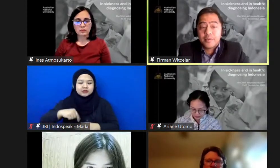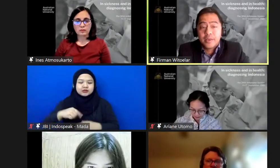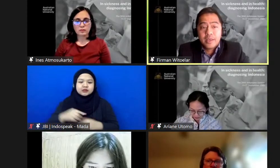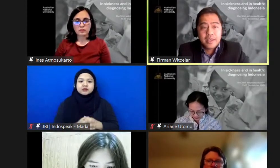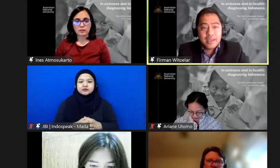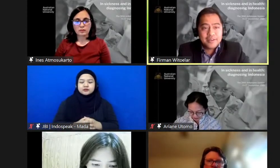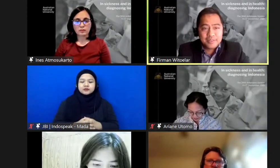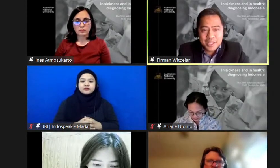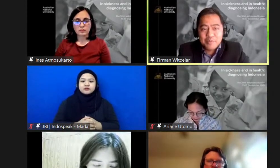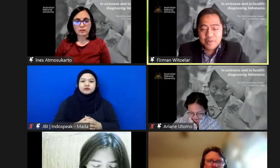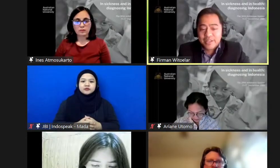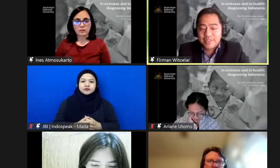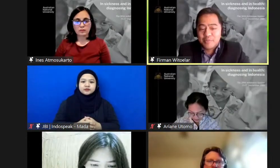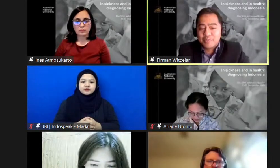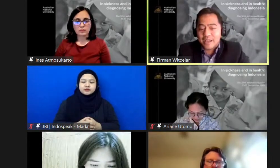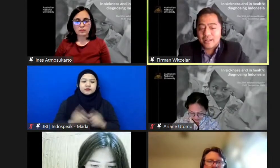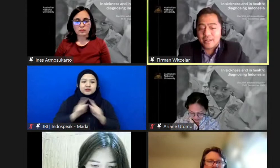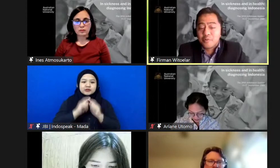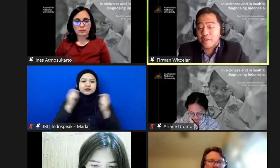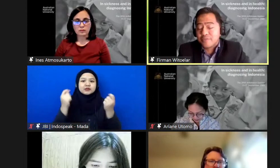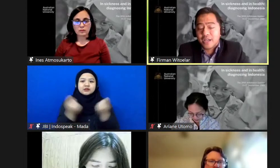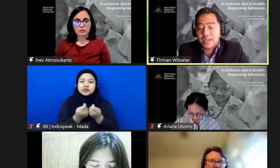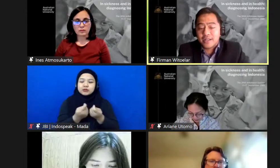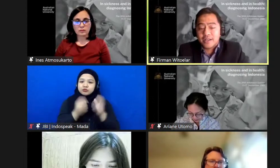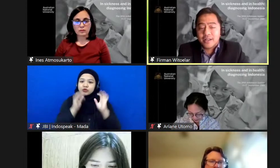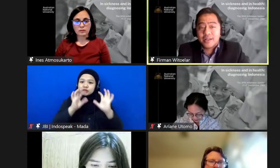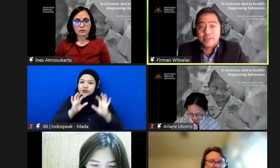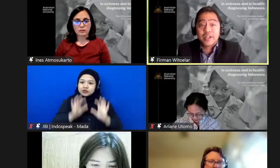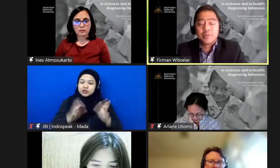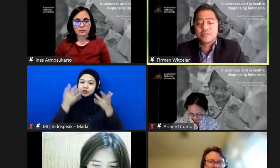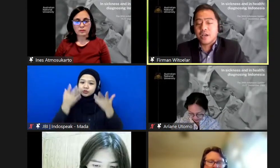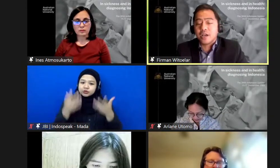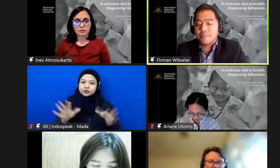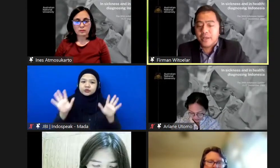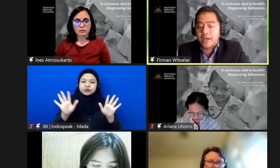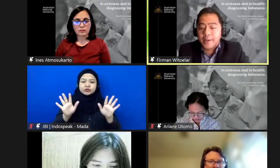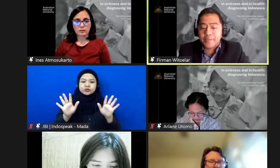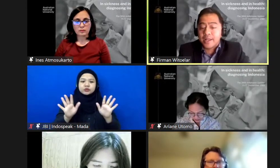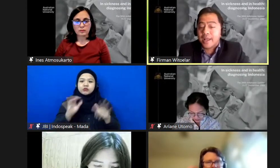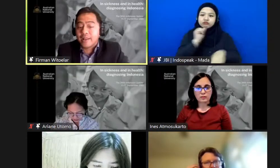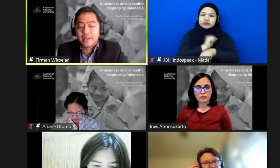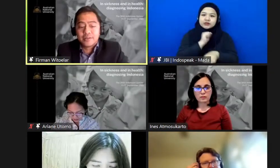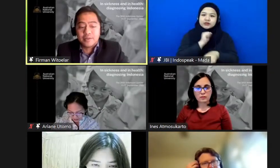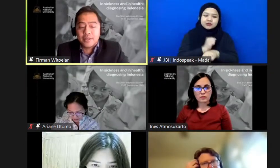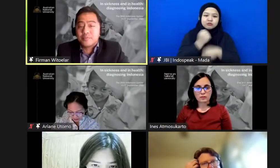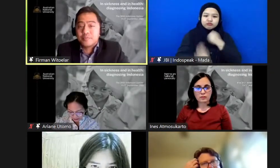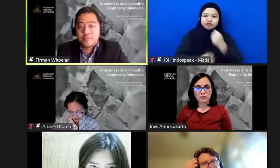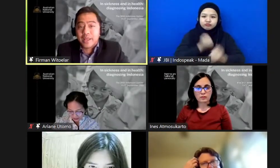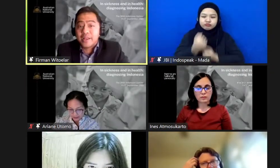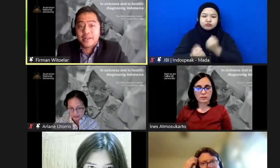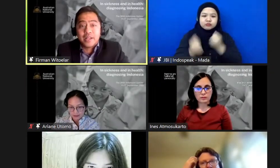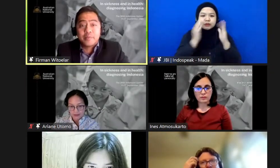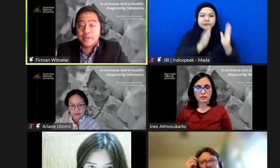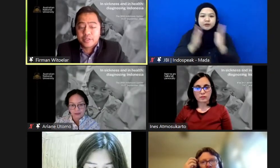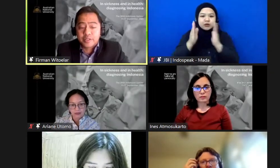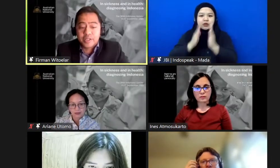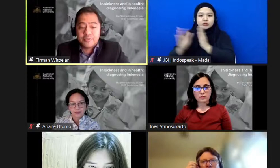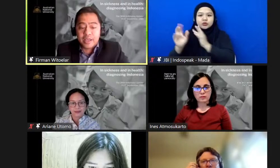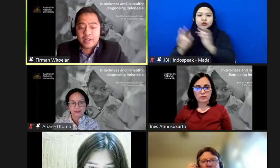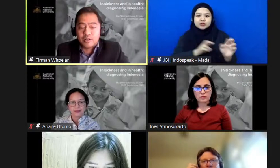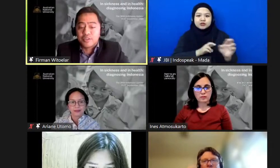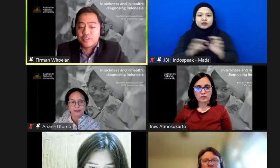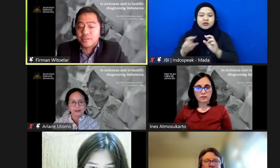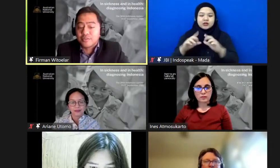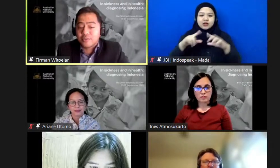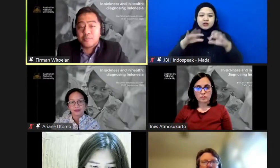project, and the team, the great team that who have done an incredible job in handling the planning, the administrative